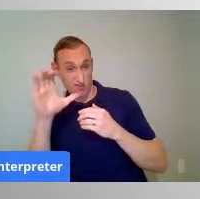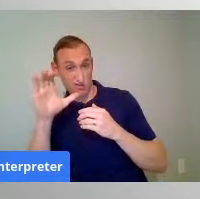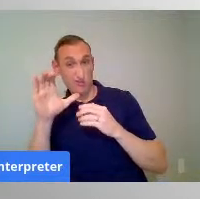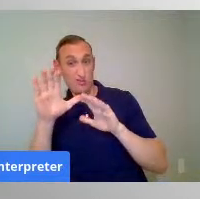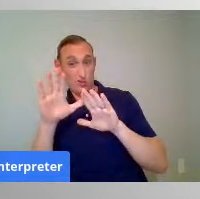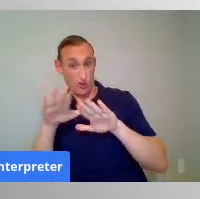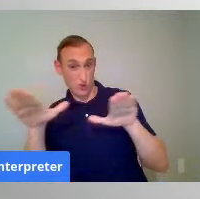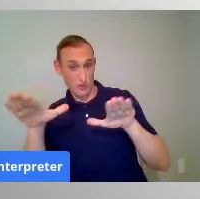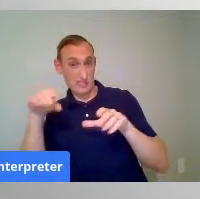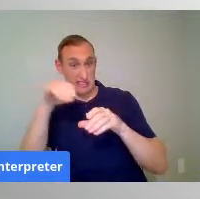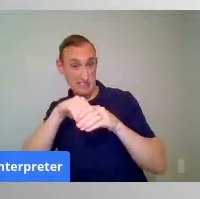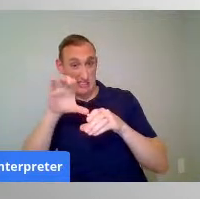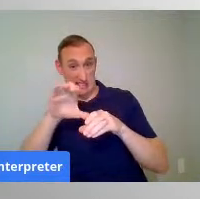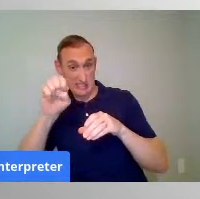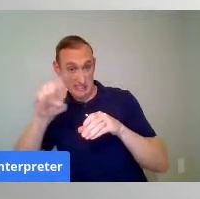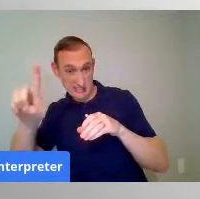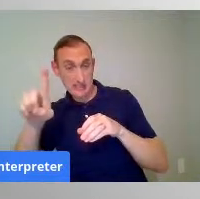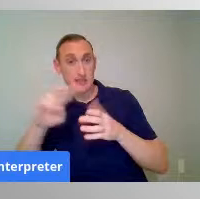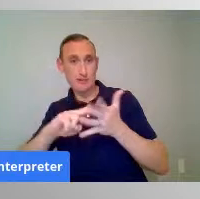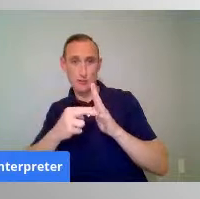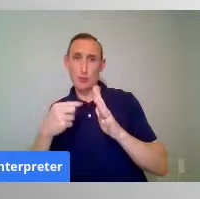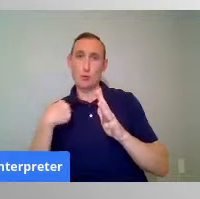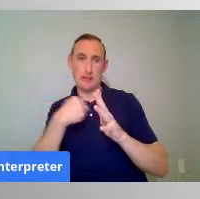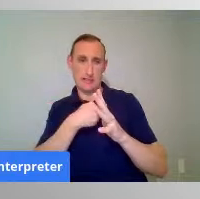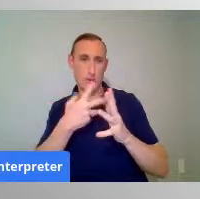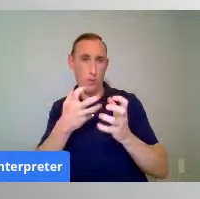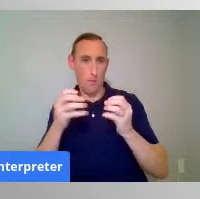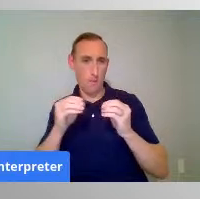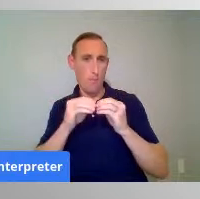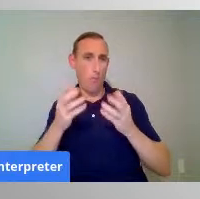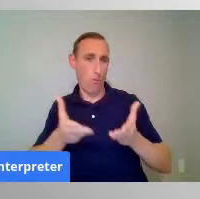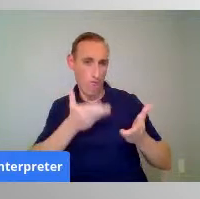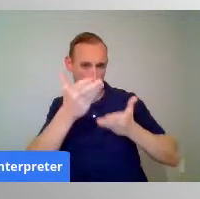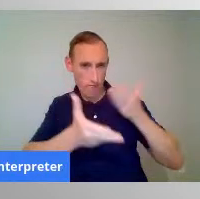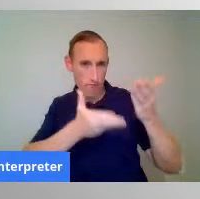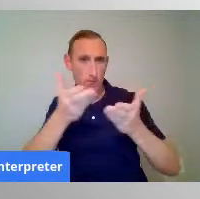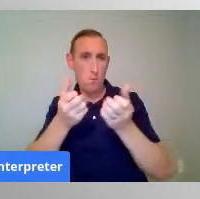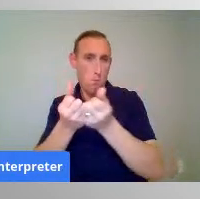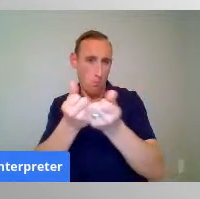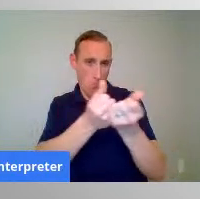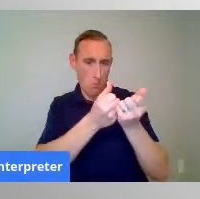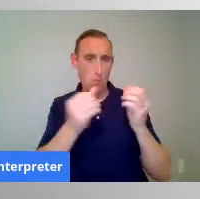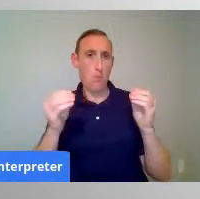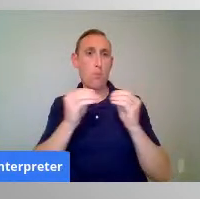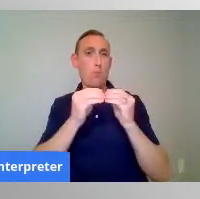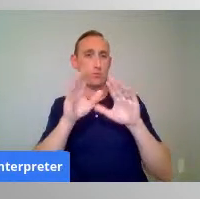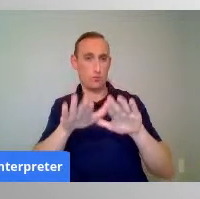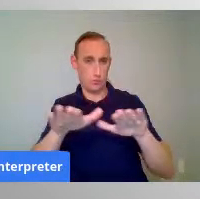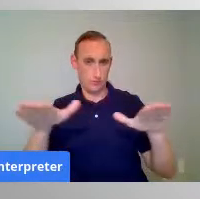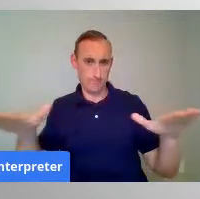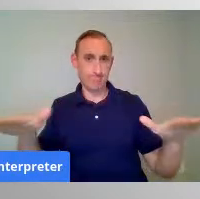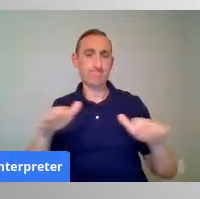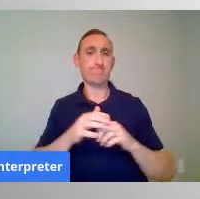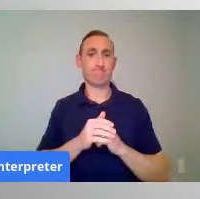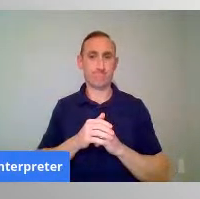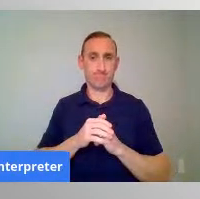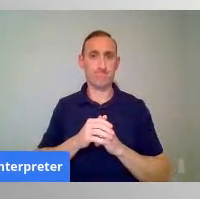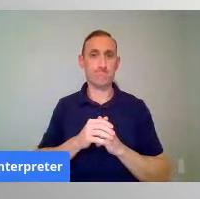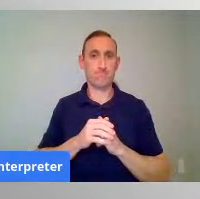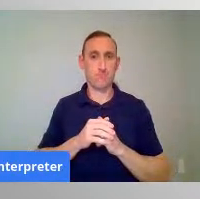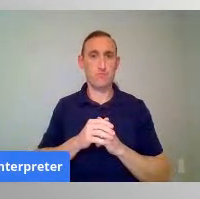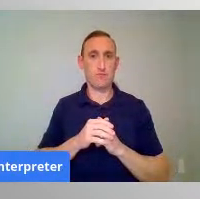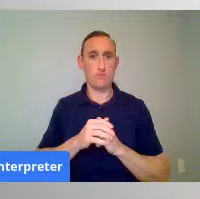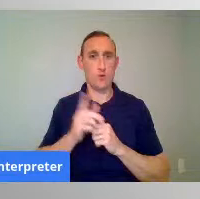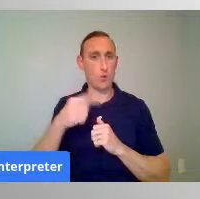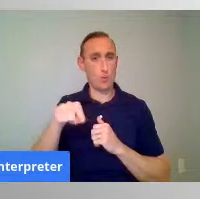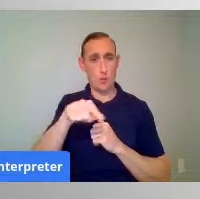can so people can take advantage and not feel like any price or dollar amount is preventing their child from